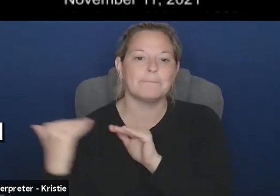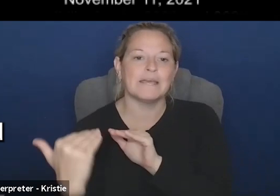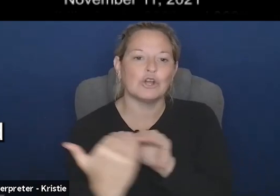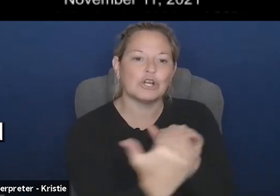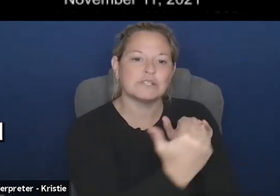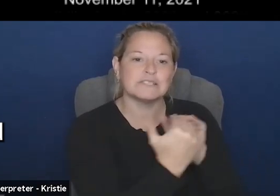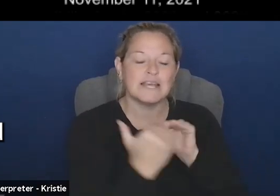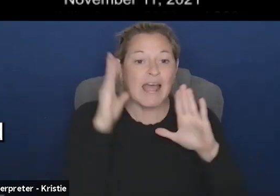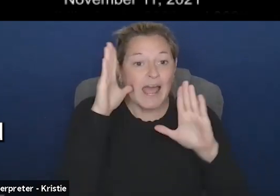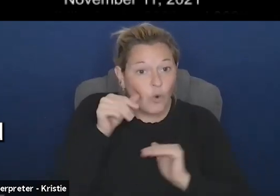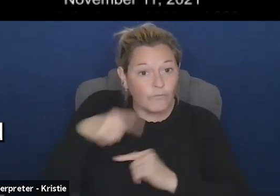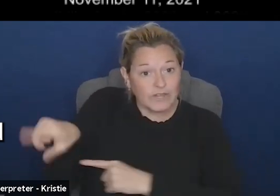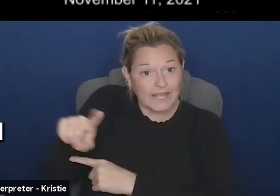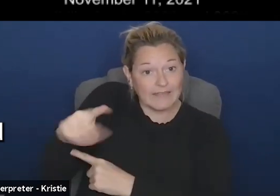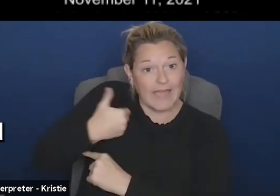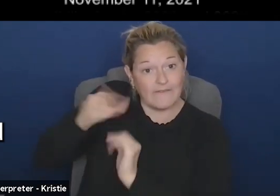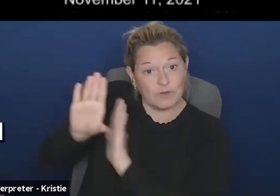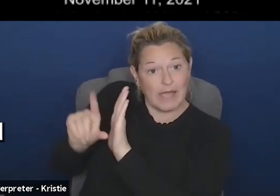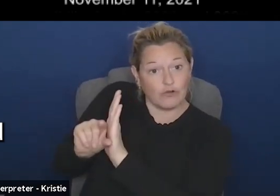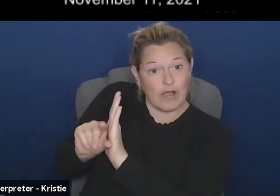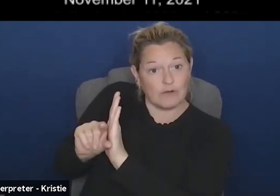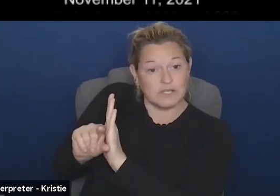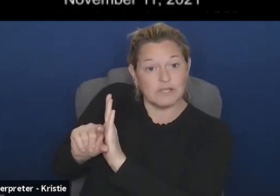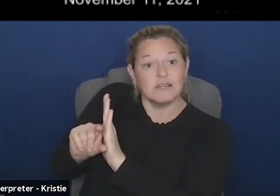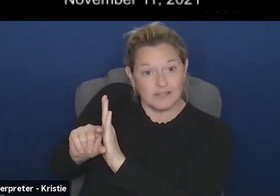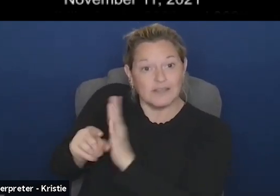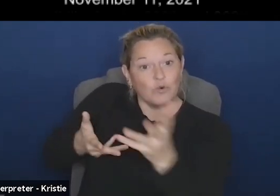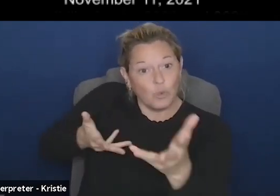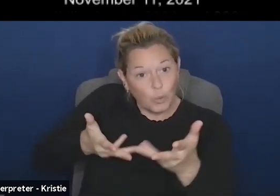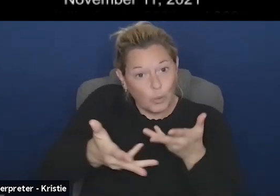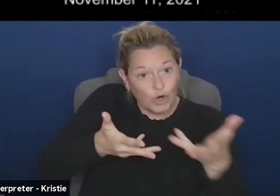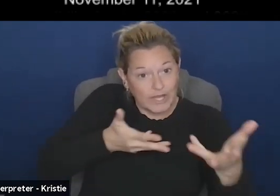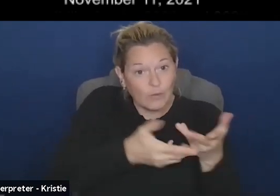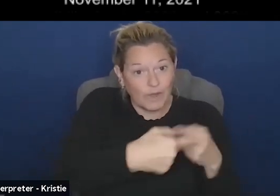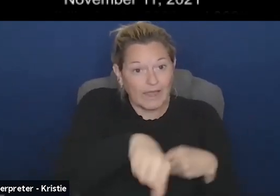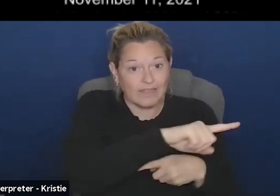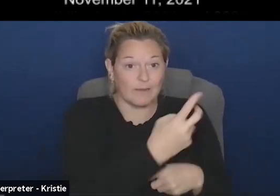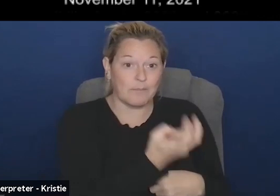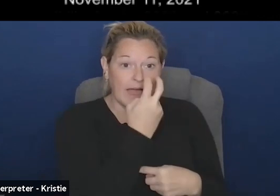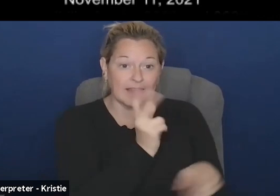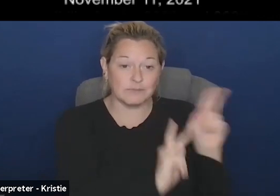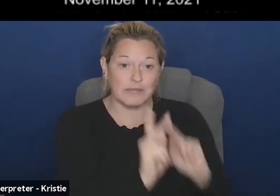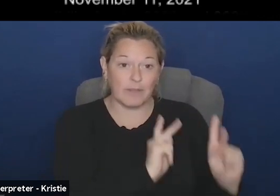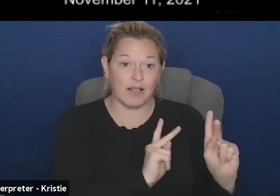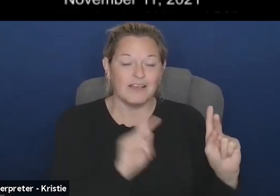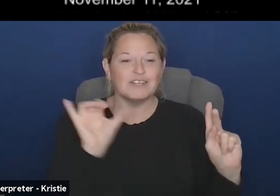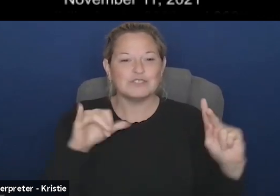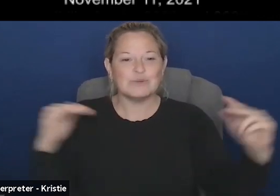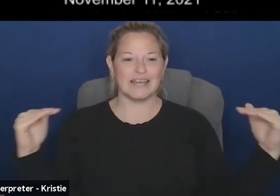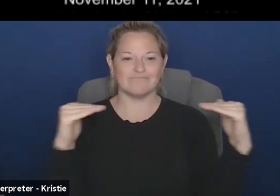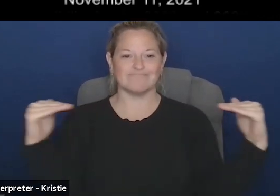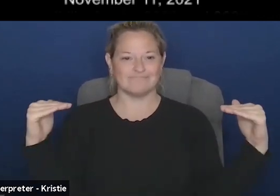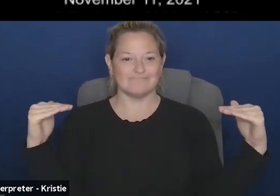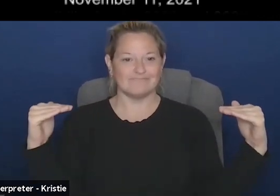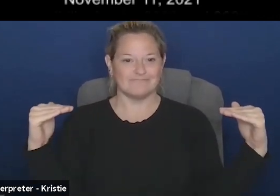a background working with blind and visually impaired people. And so when those cohorts, the blind and